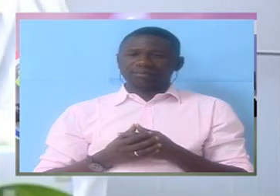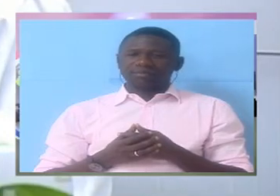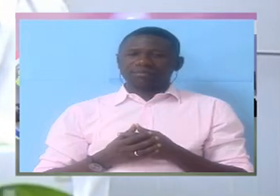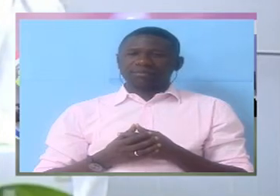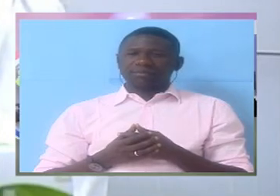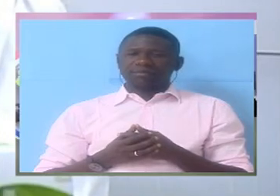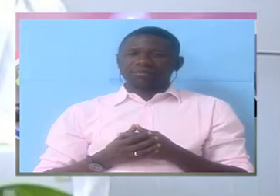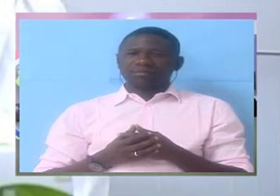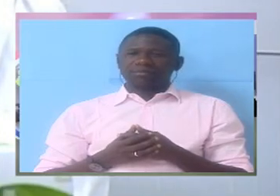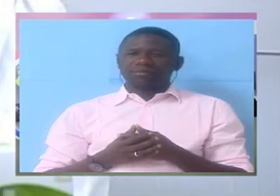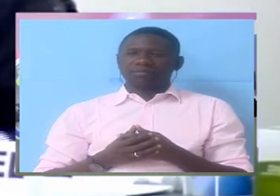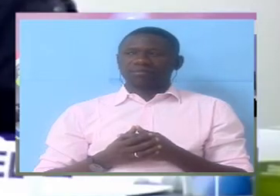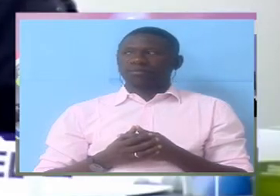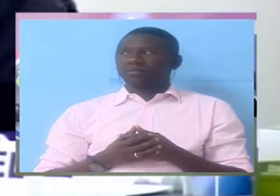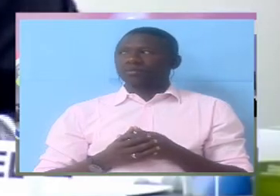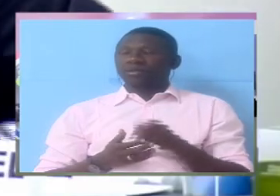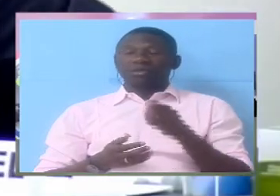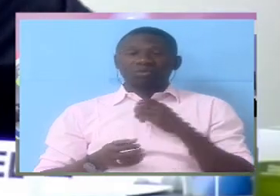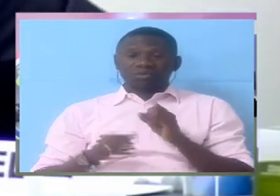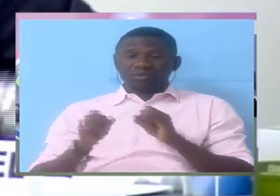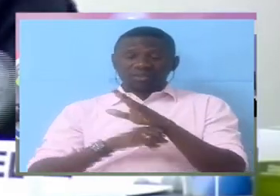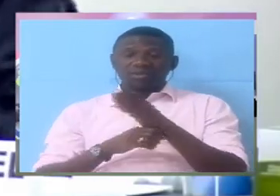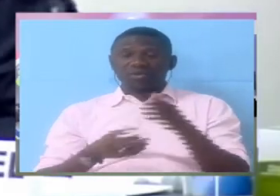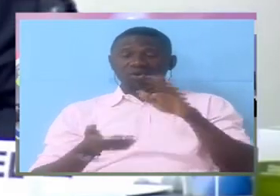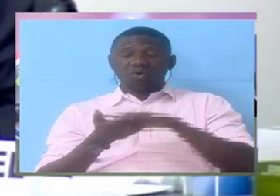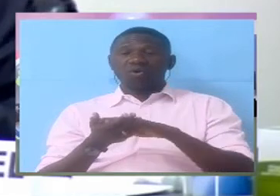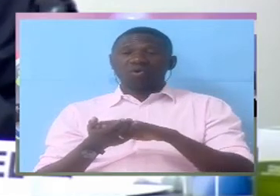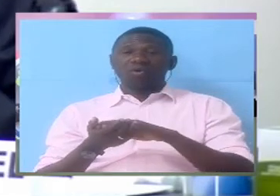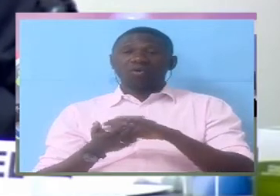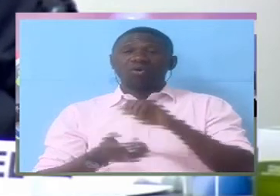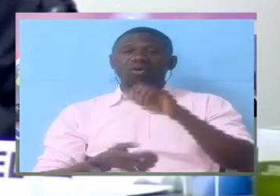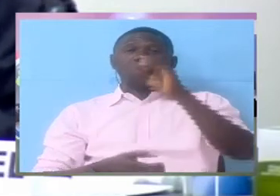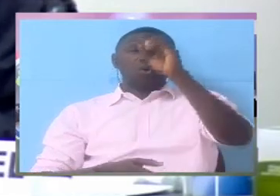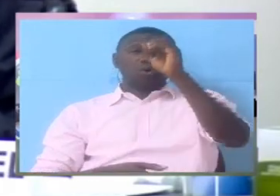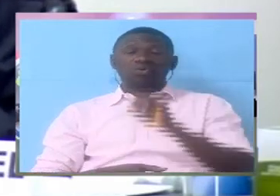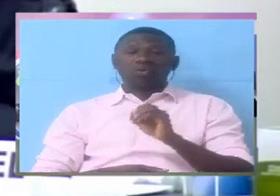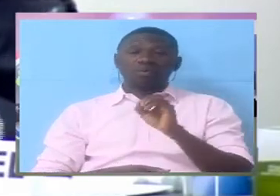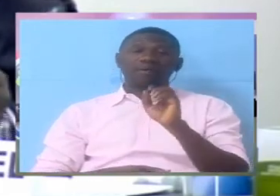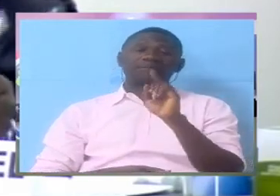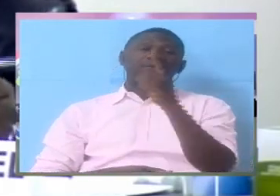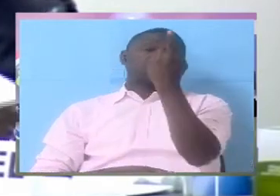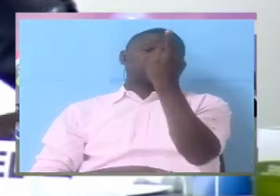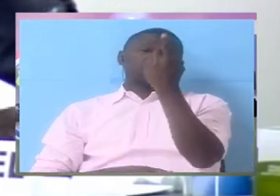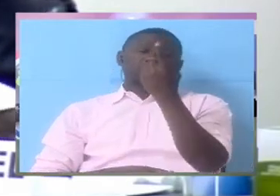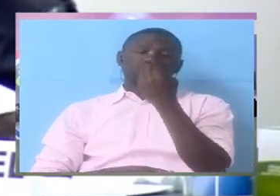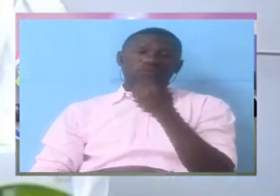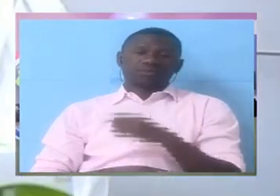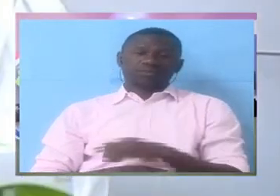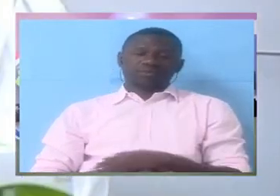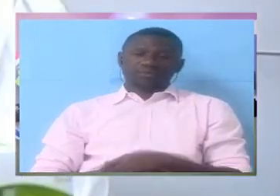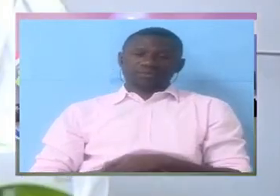Not much time anyway. You deployed on 1st of October. It had October karotili follow. Isn't it?